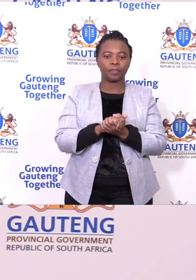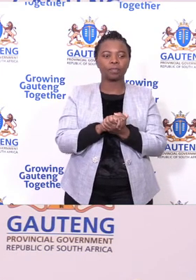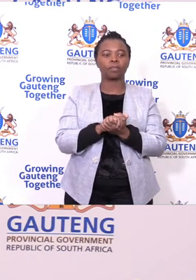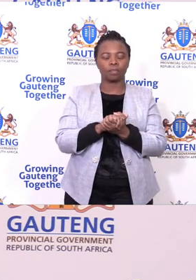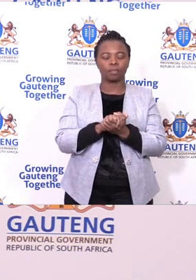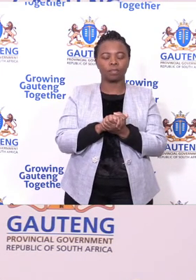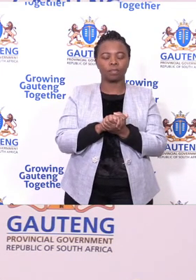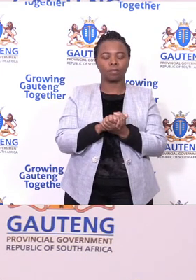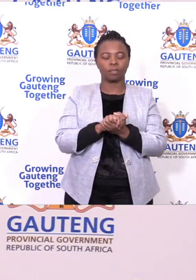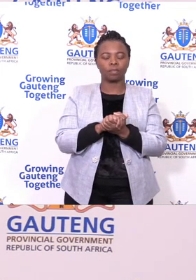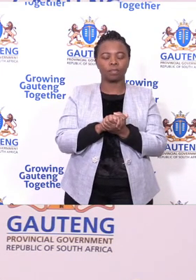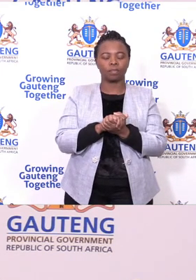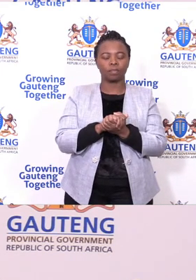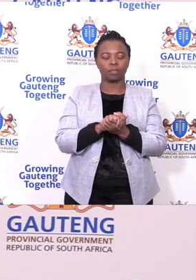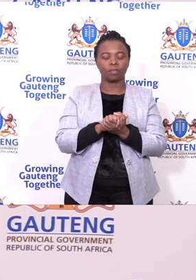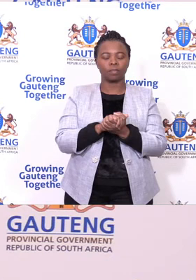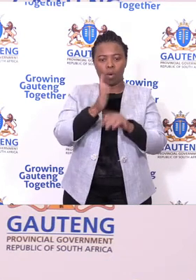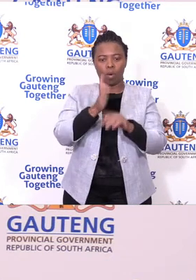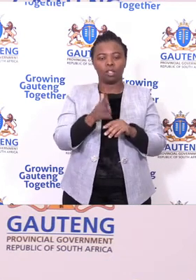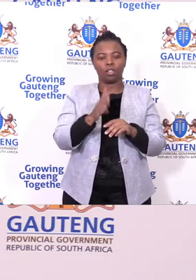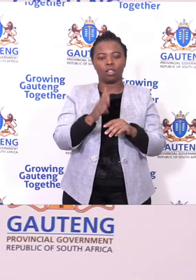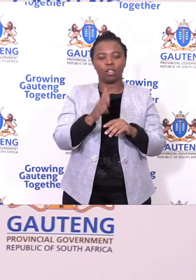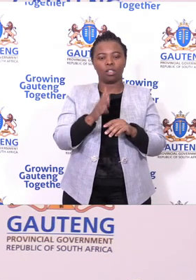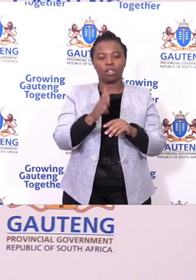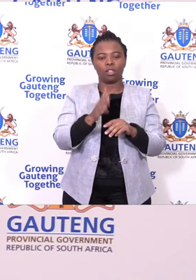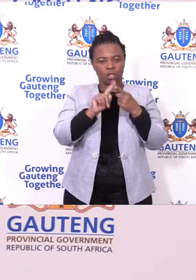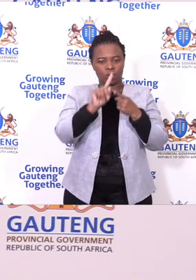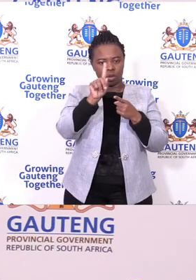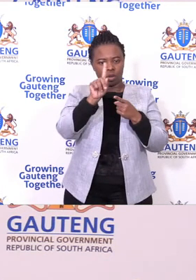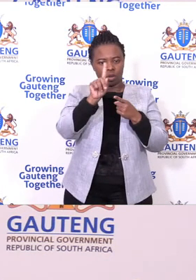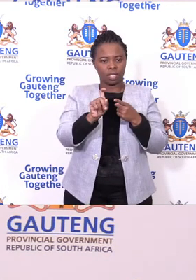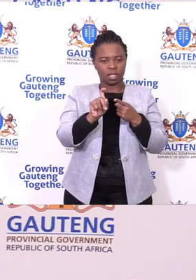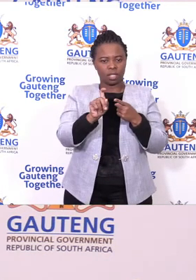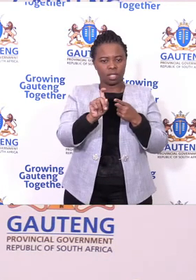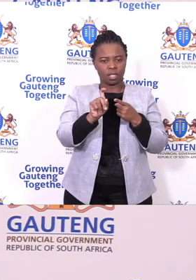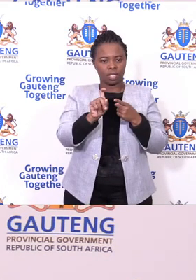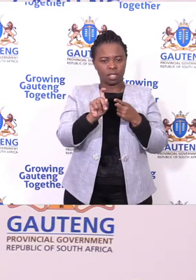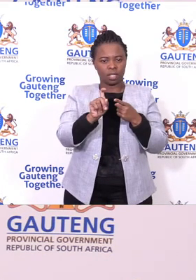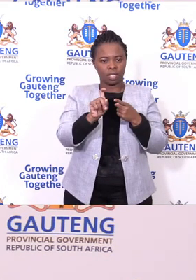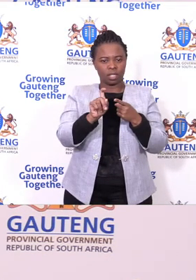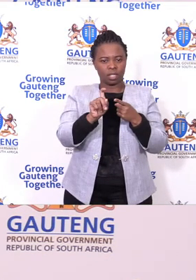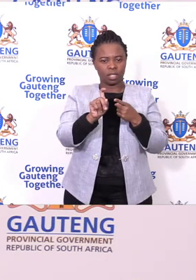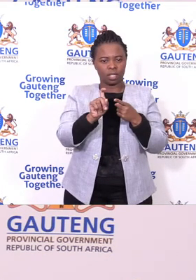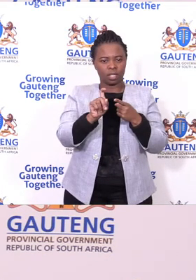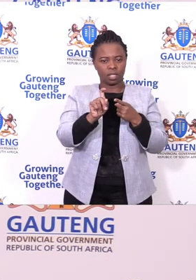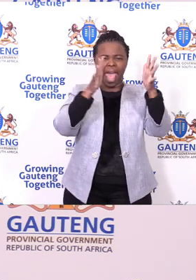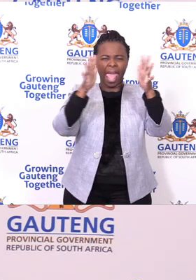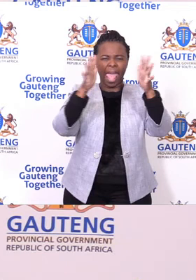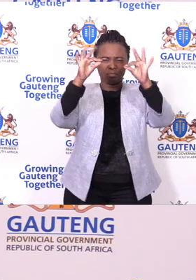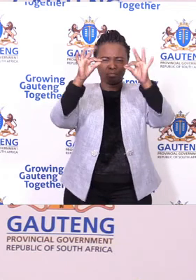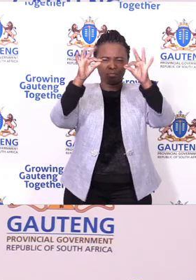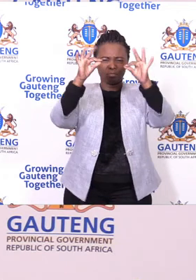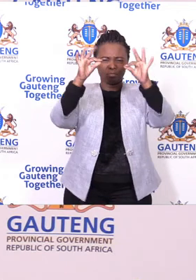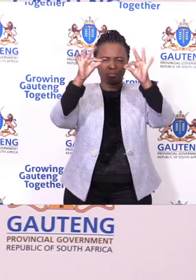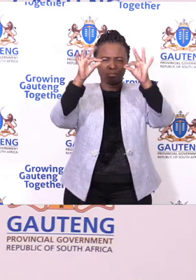them. I think the first question about the virus being airborne, That issue had been in